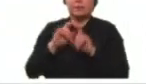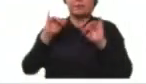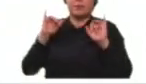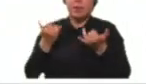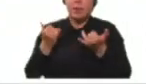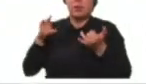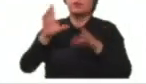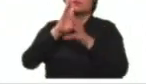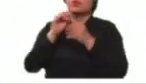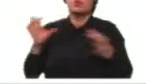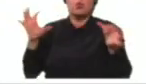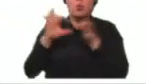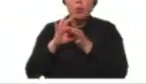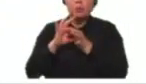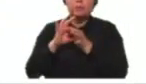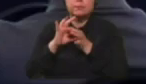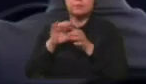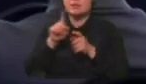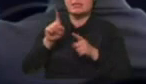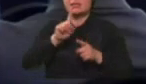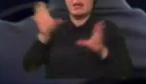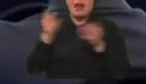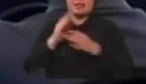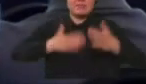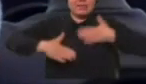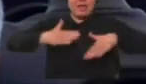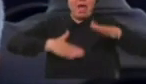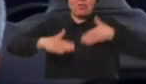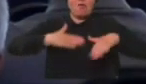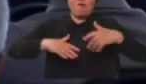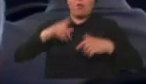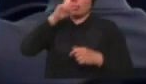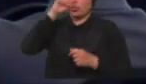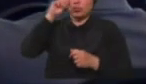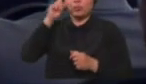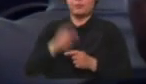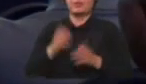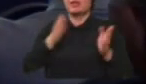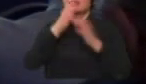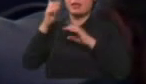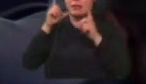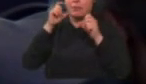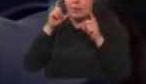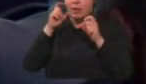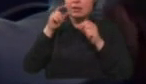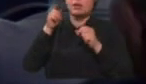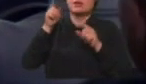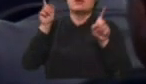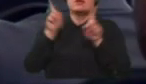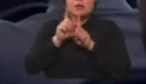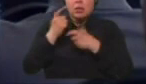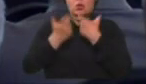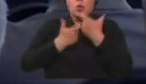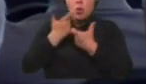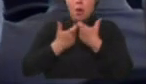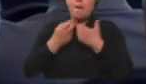satisfaction. Next slide, please. And then a core part of my research is about walkability. Has everybody heard of